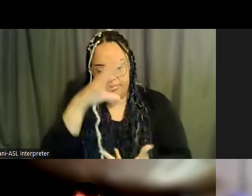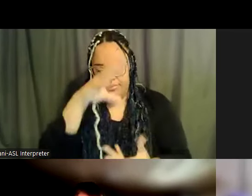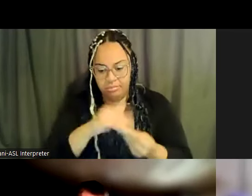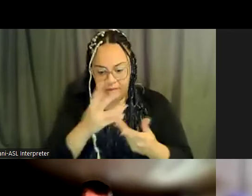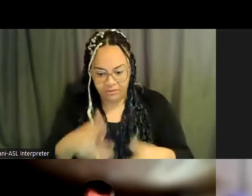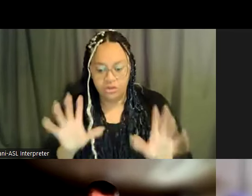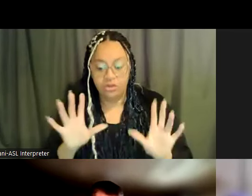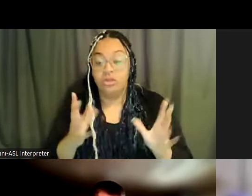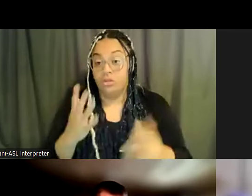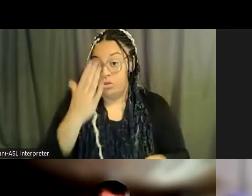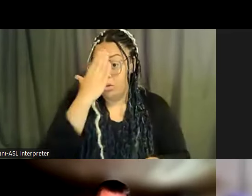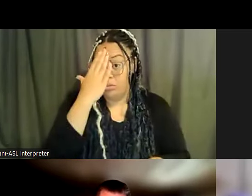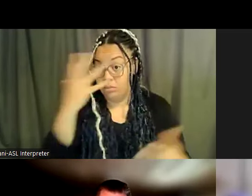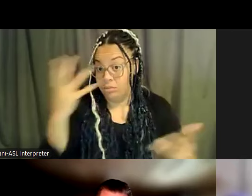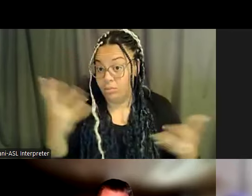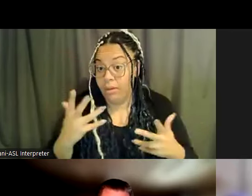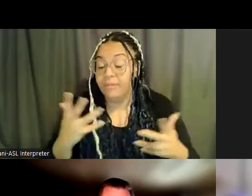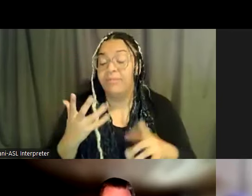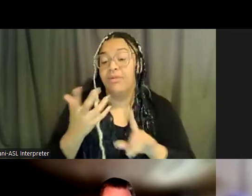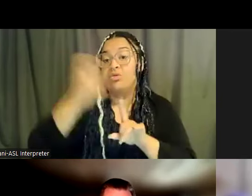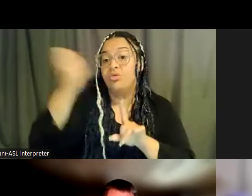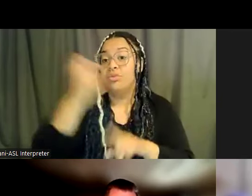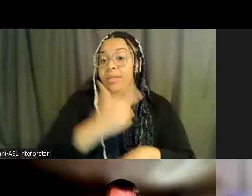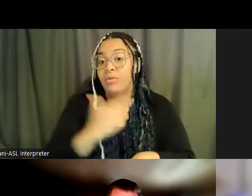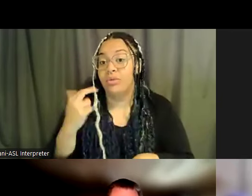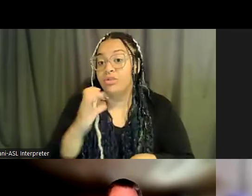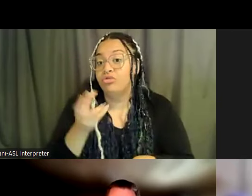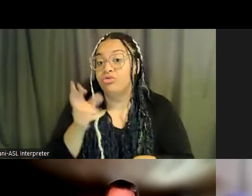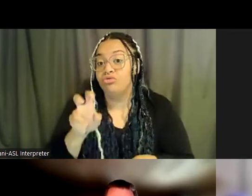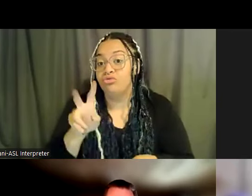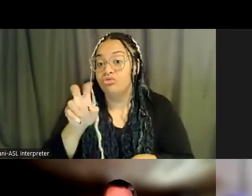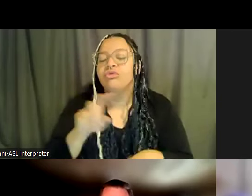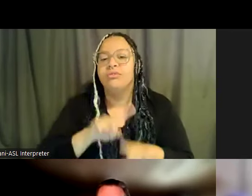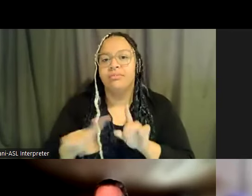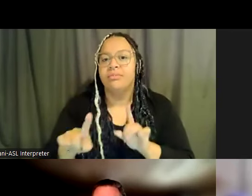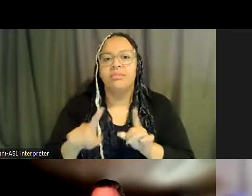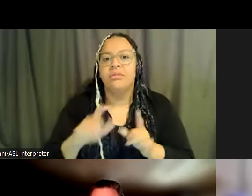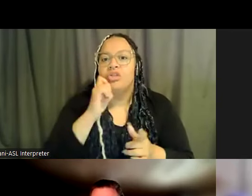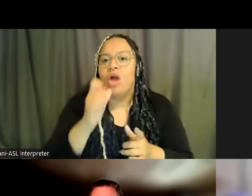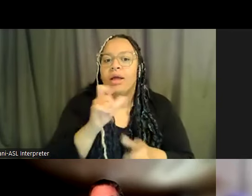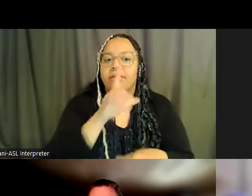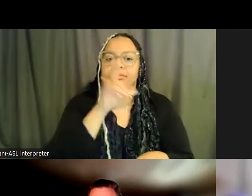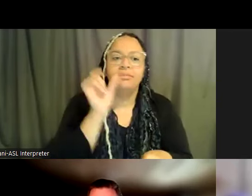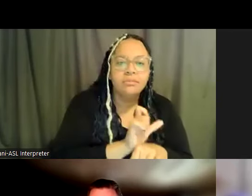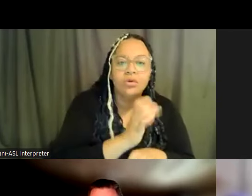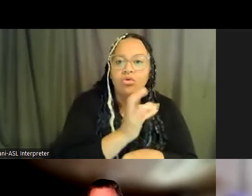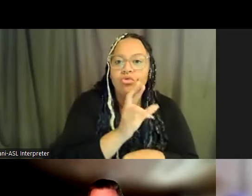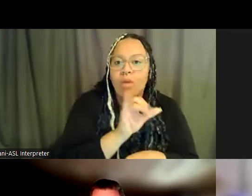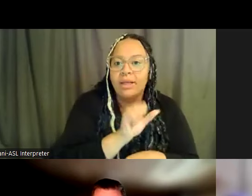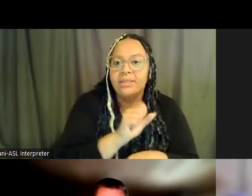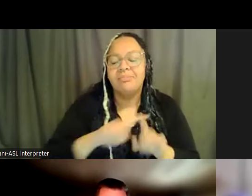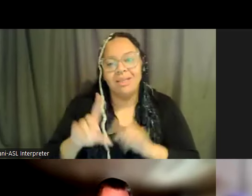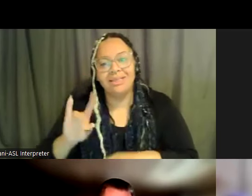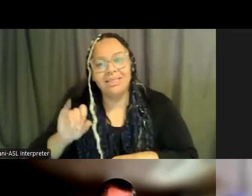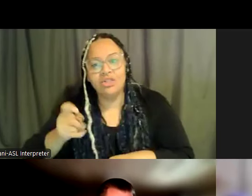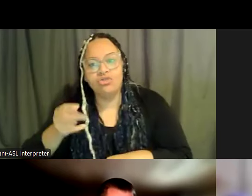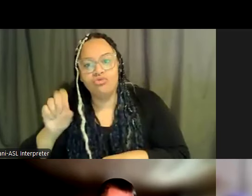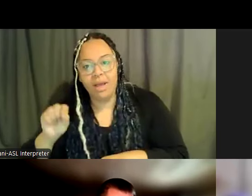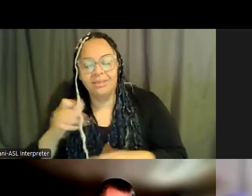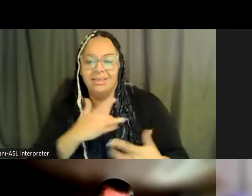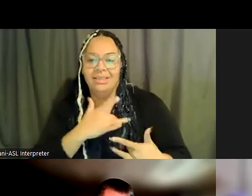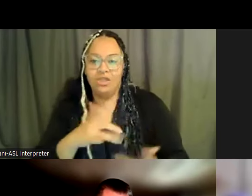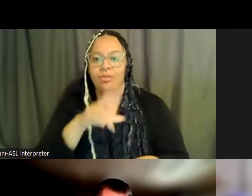we do know is that the suicide risk curve, this time of not distress, but actual crisis, typically lasts 30 to 90 minutes. And for